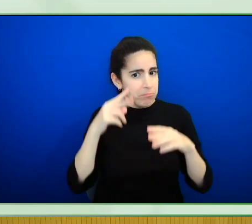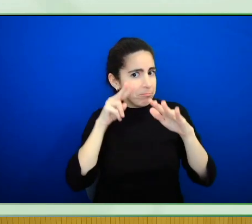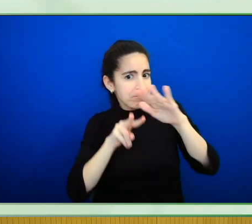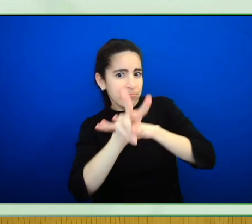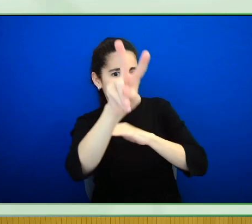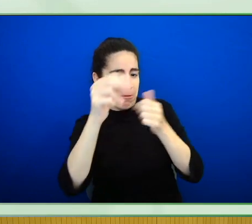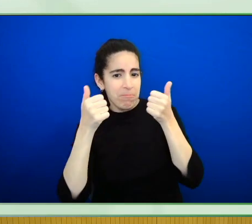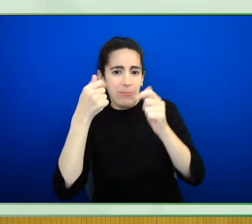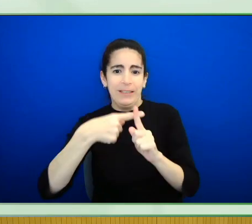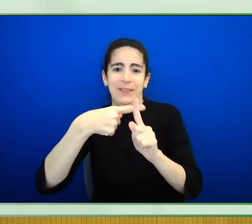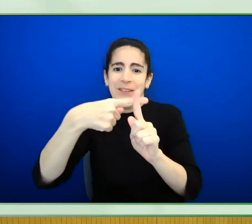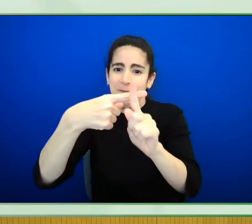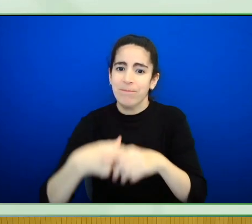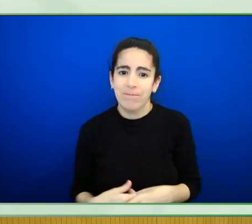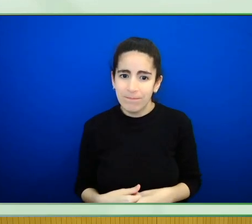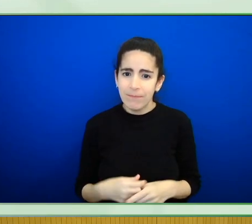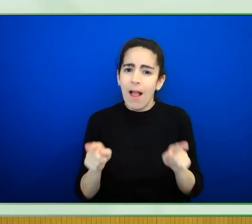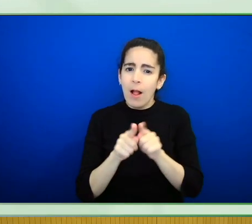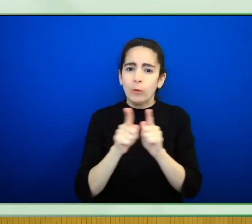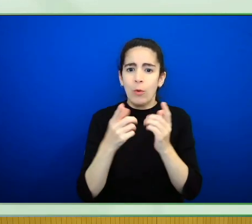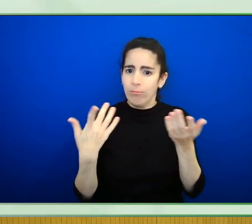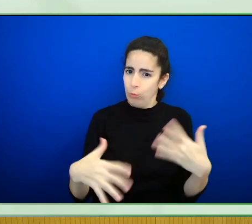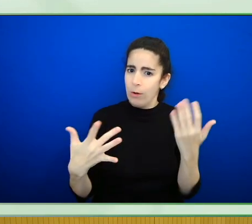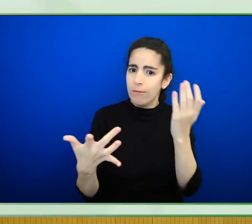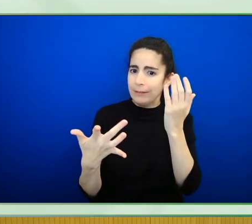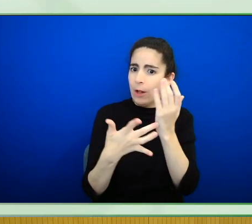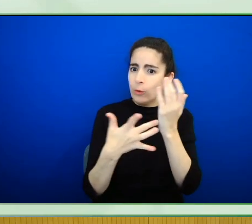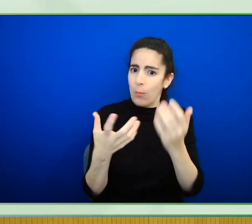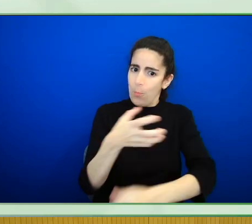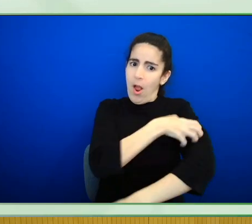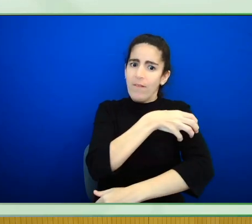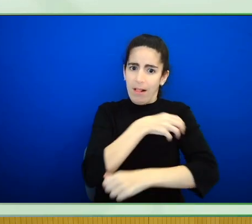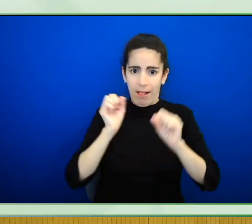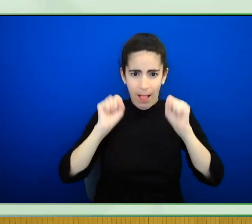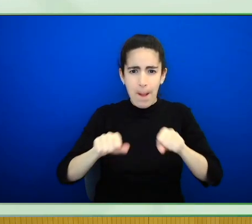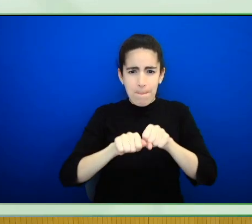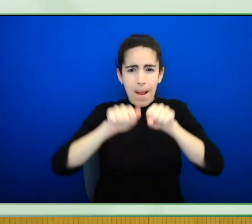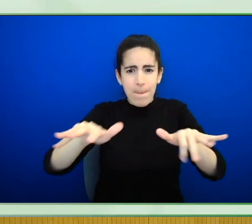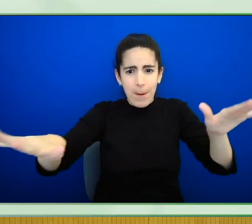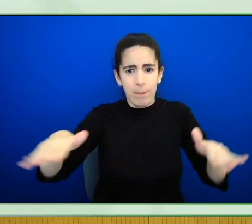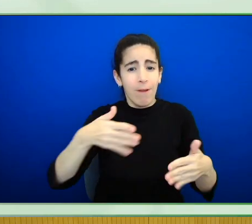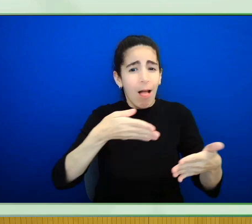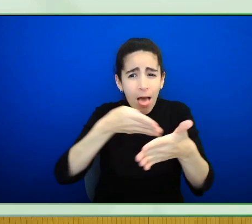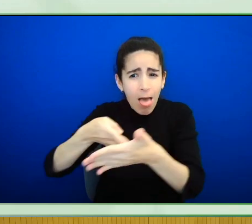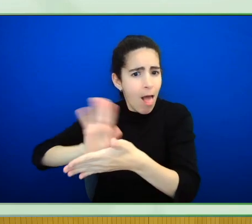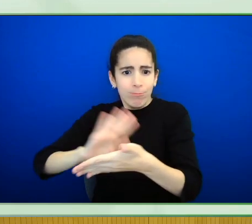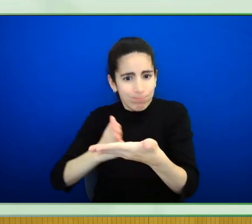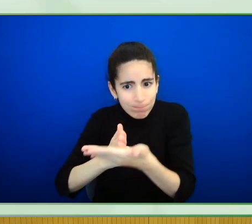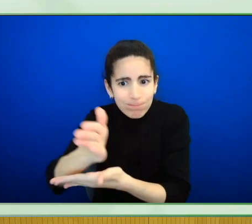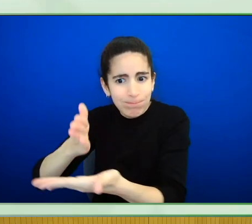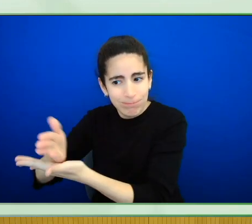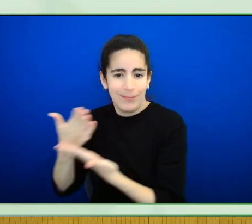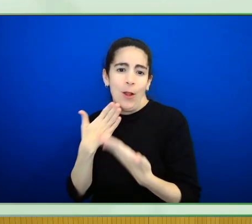how to reach more people for whom there are access barriers, and using technology in such a powerful way. I